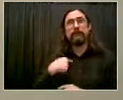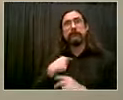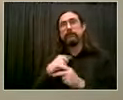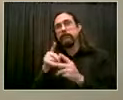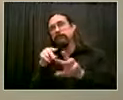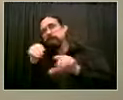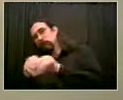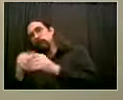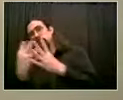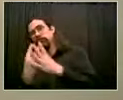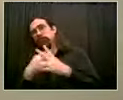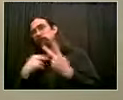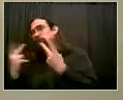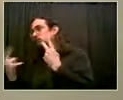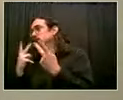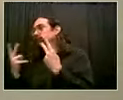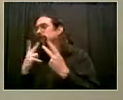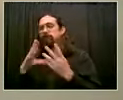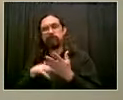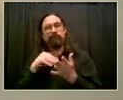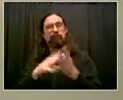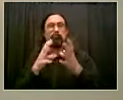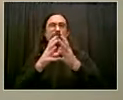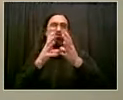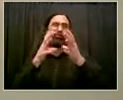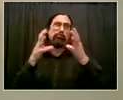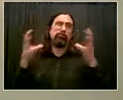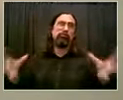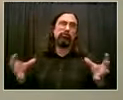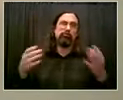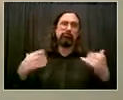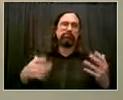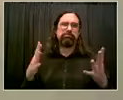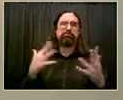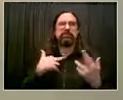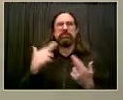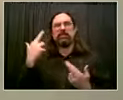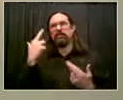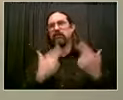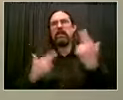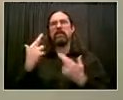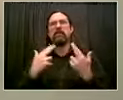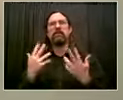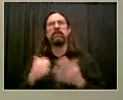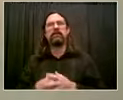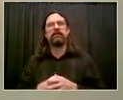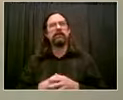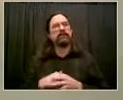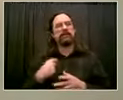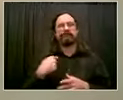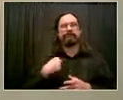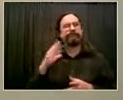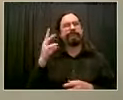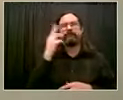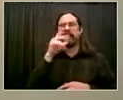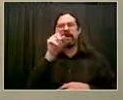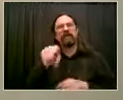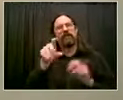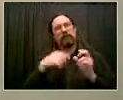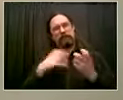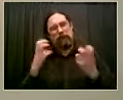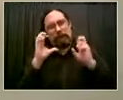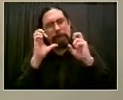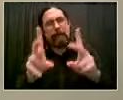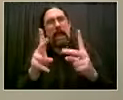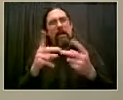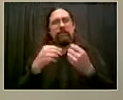once, unfortunately, helped destroy. And at Exodus, that's what we're doing. when I, you know, in my day, there was no discharge planning. You